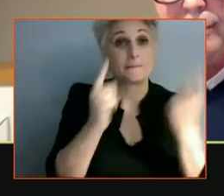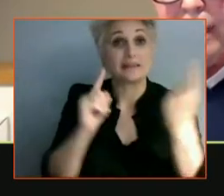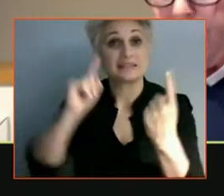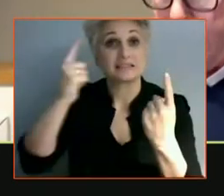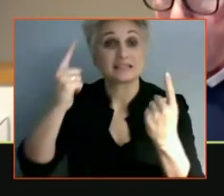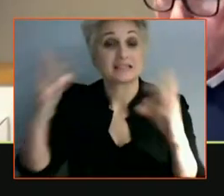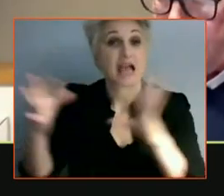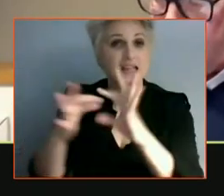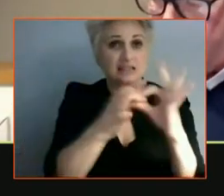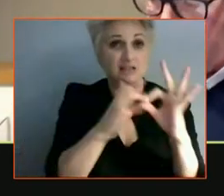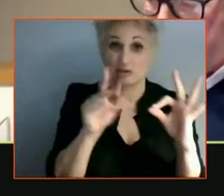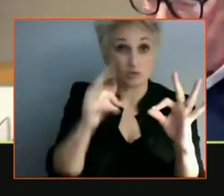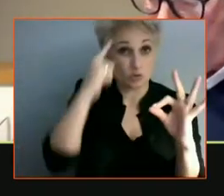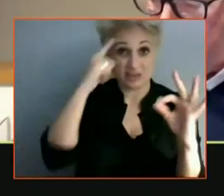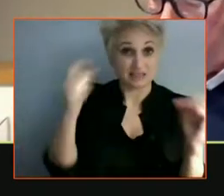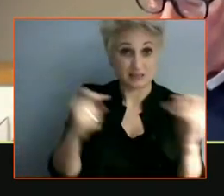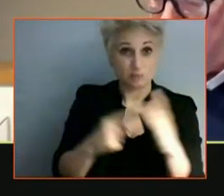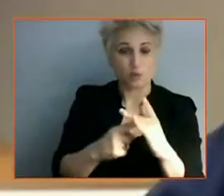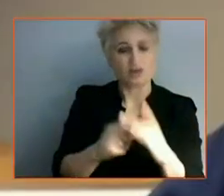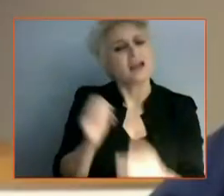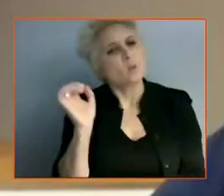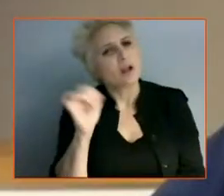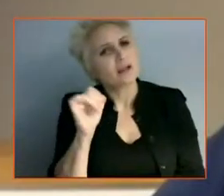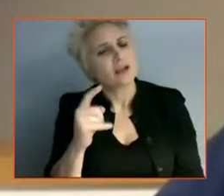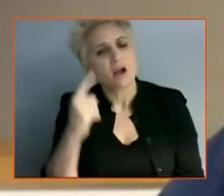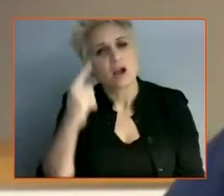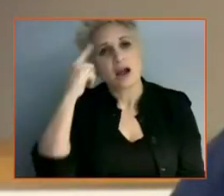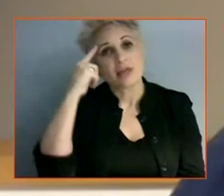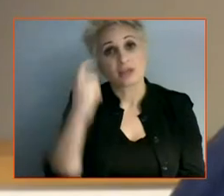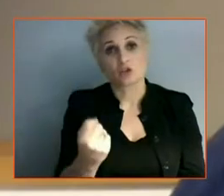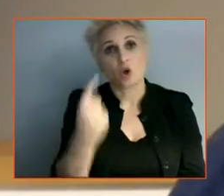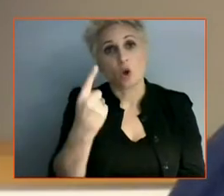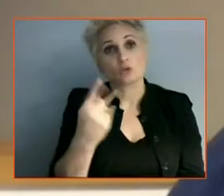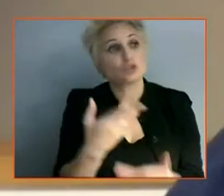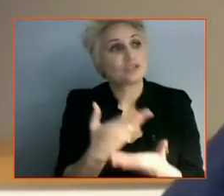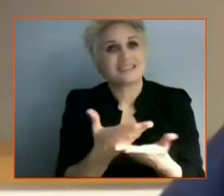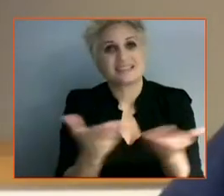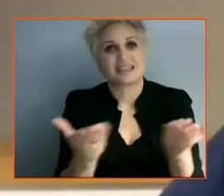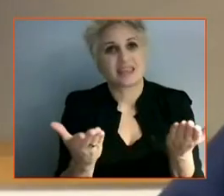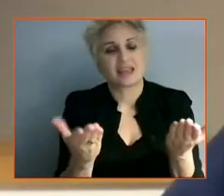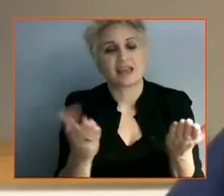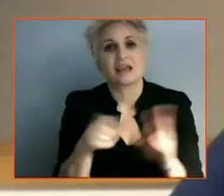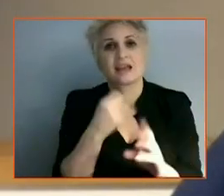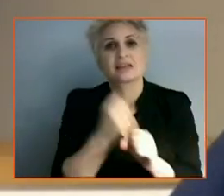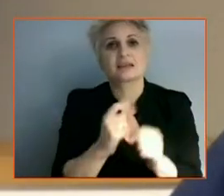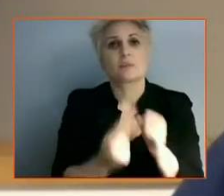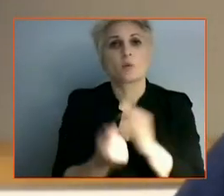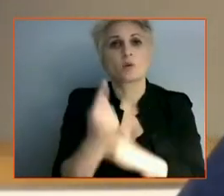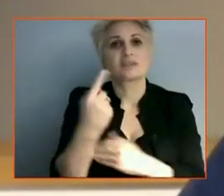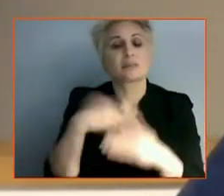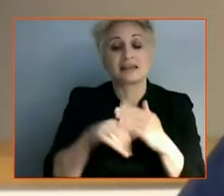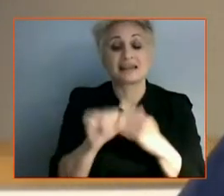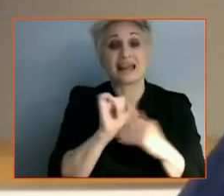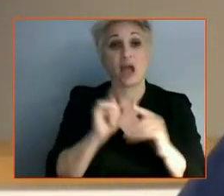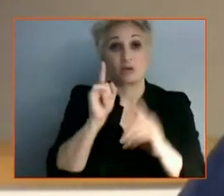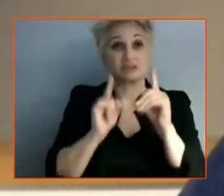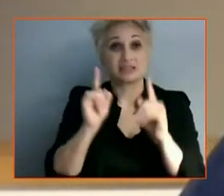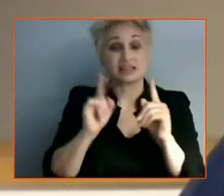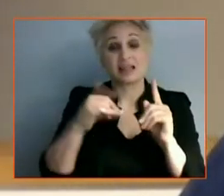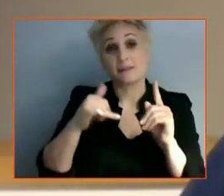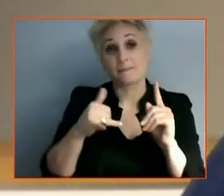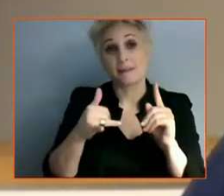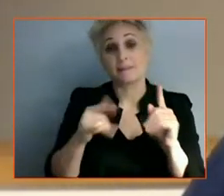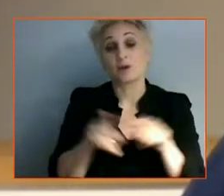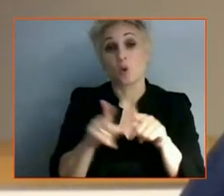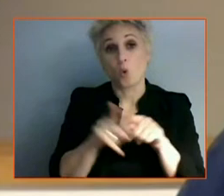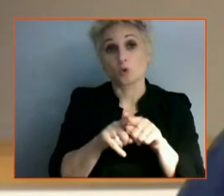important? I think the opportunity is there. And look, for example, what's happening in our city, and I'm sure happening around cities and towns